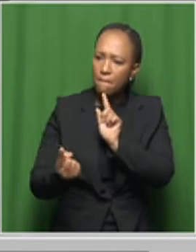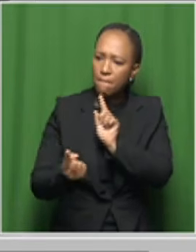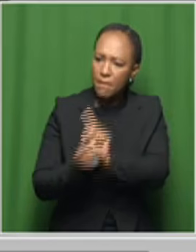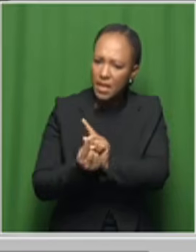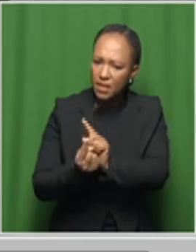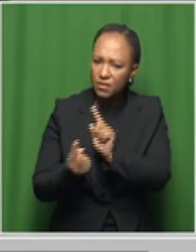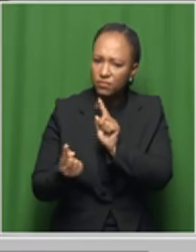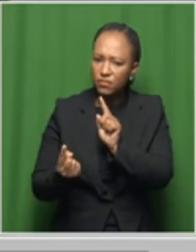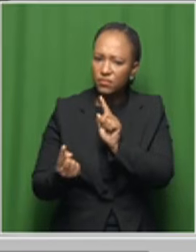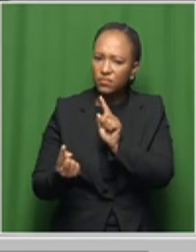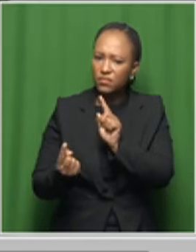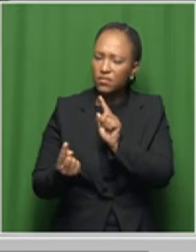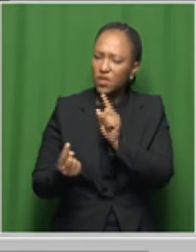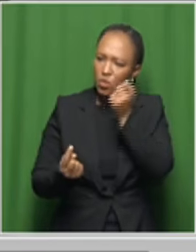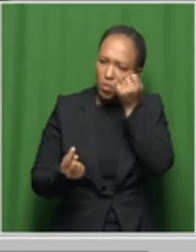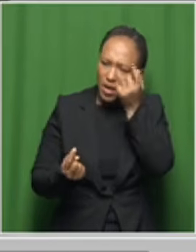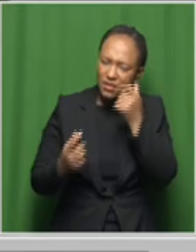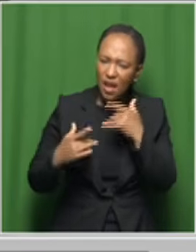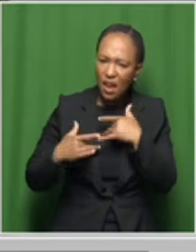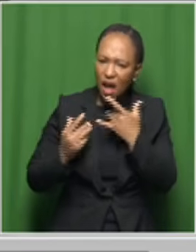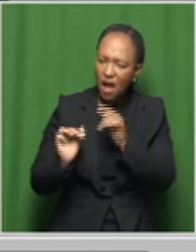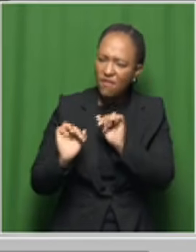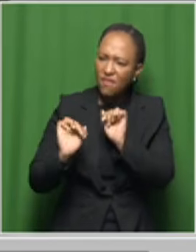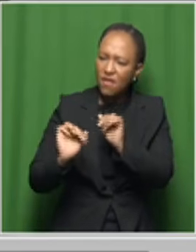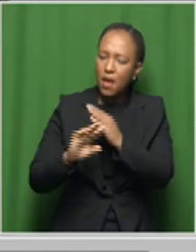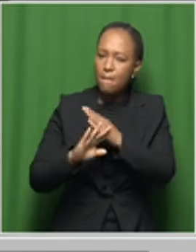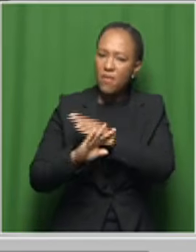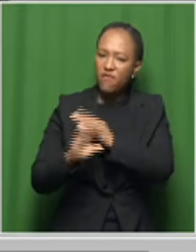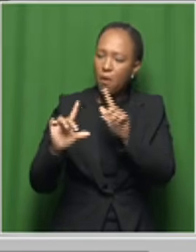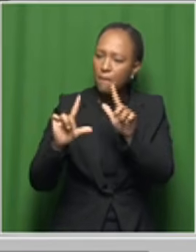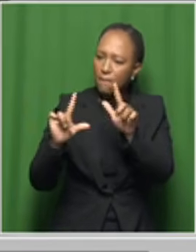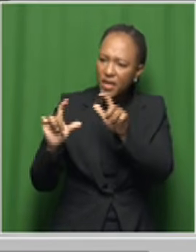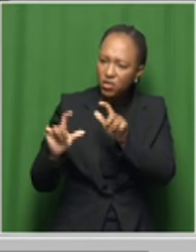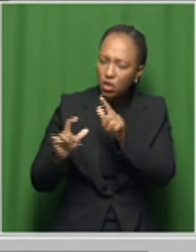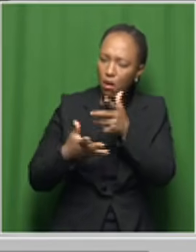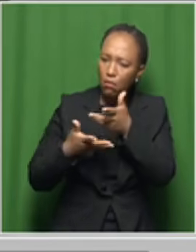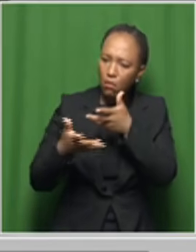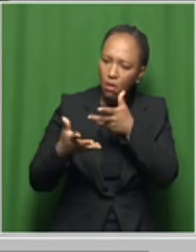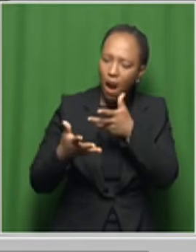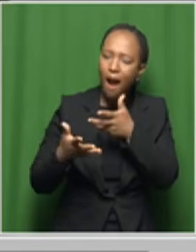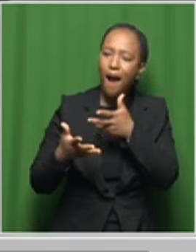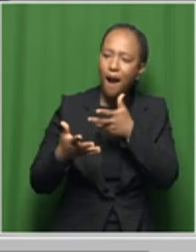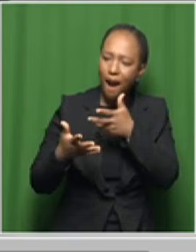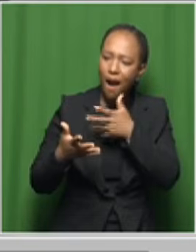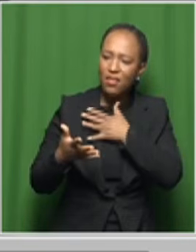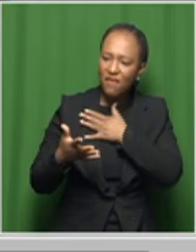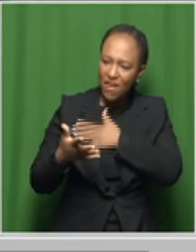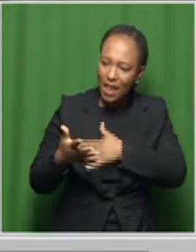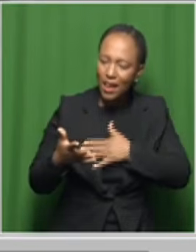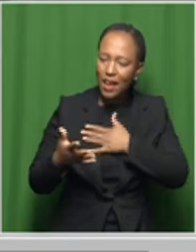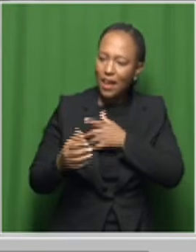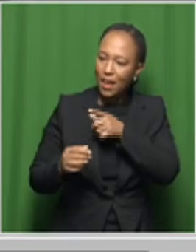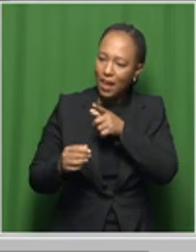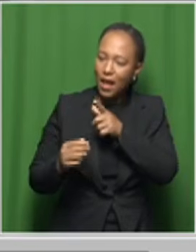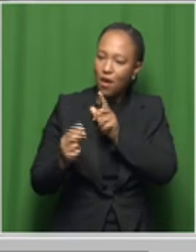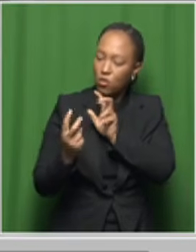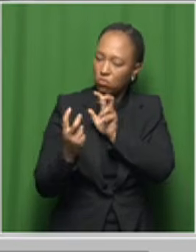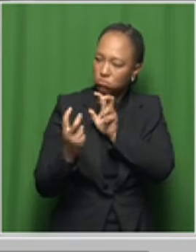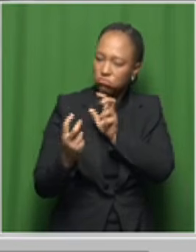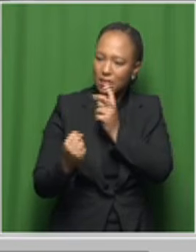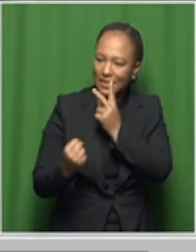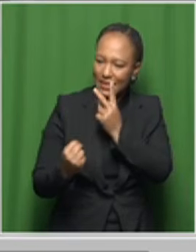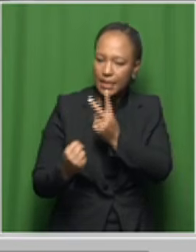to understand their lifestyle before you take an image of them, you can actually tell that they feel seen and they feel like someone actually